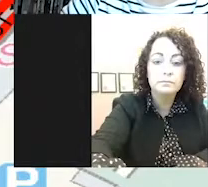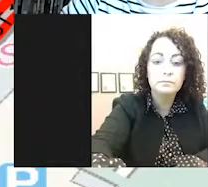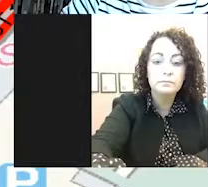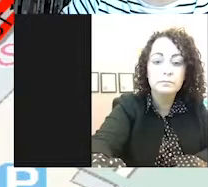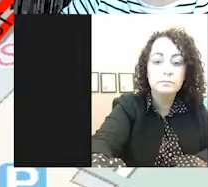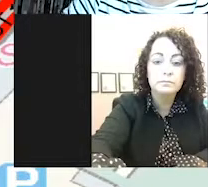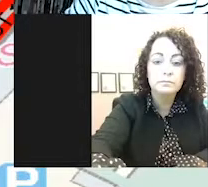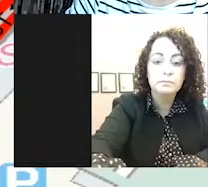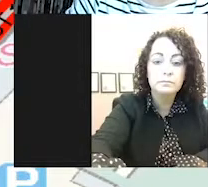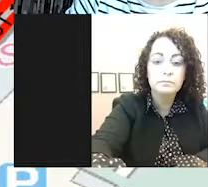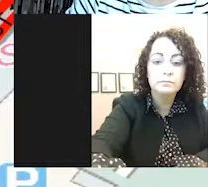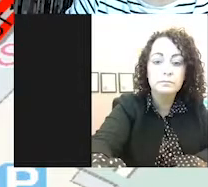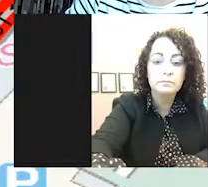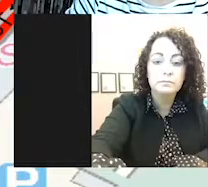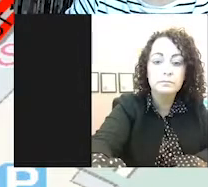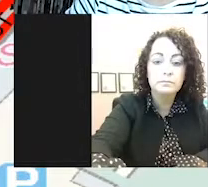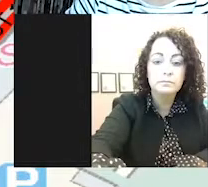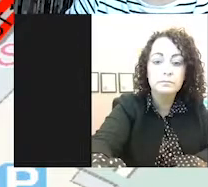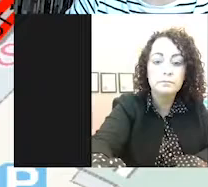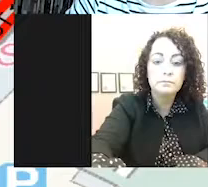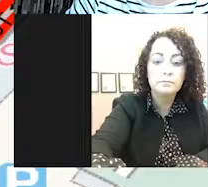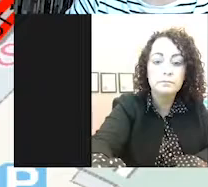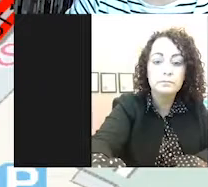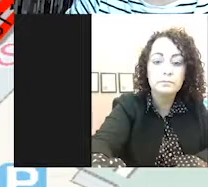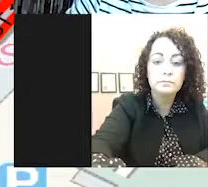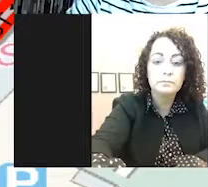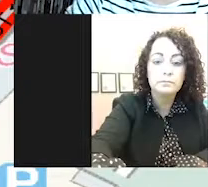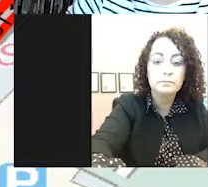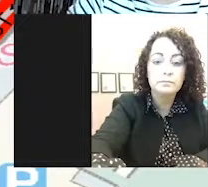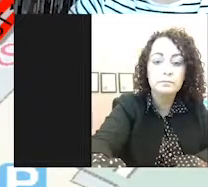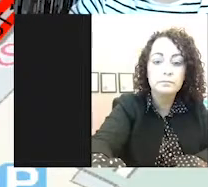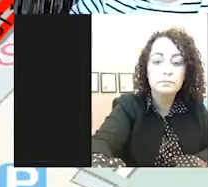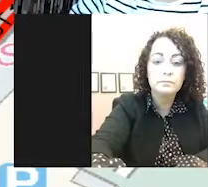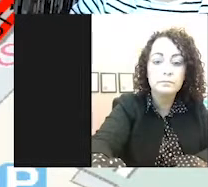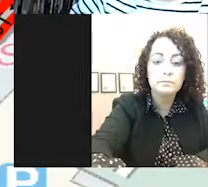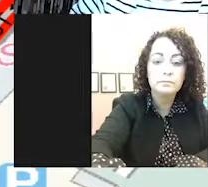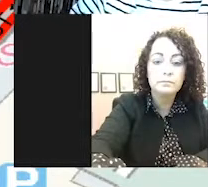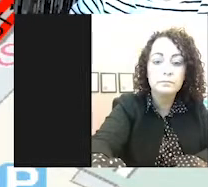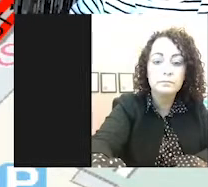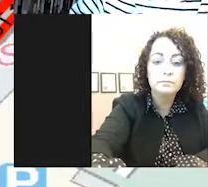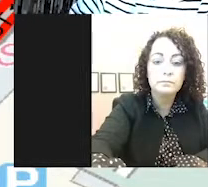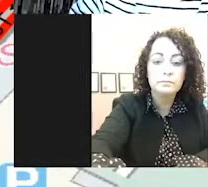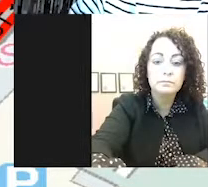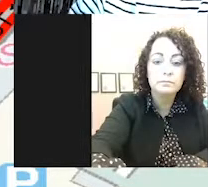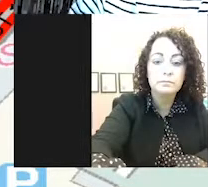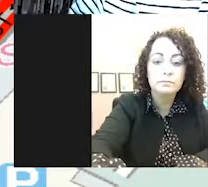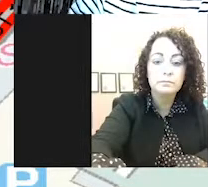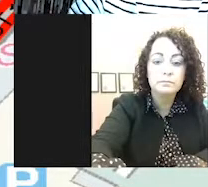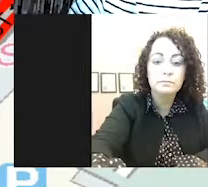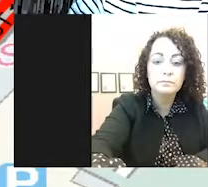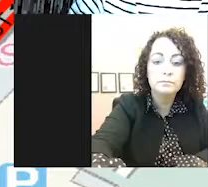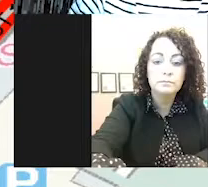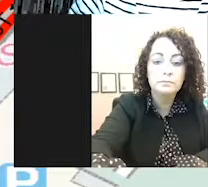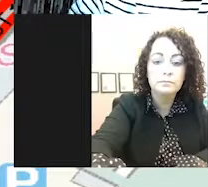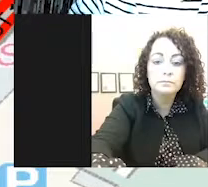improve matters, like making the traffic light smarter. In other words, if there's no cars at a certain traffic light